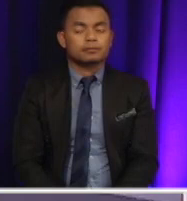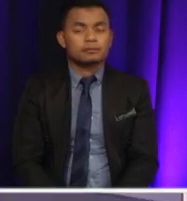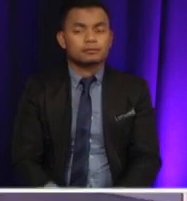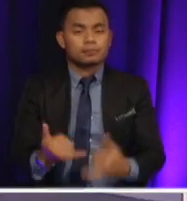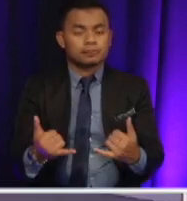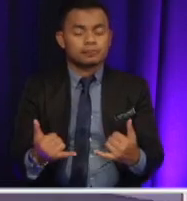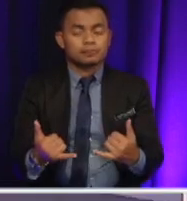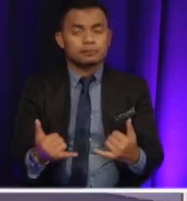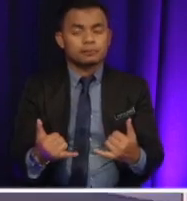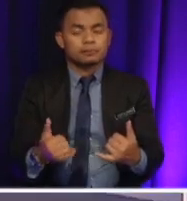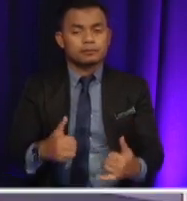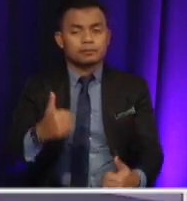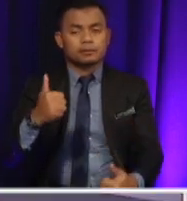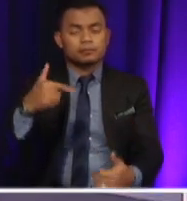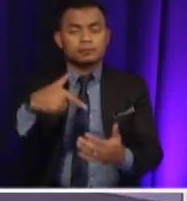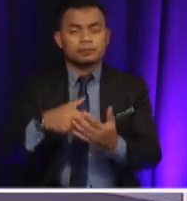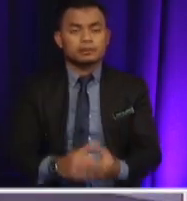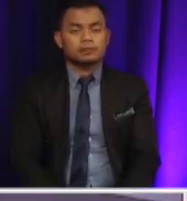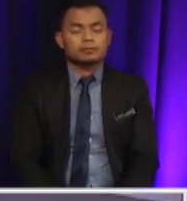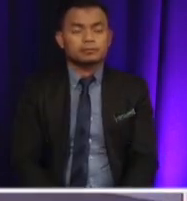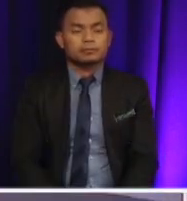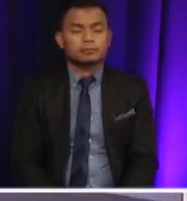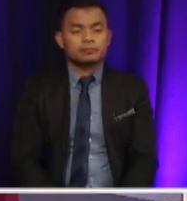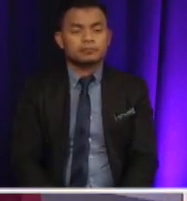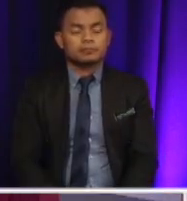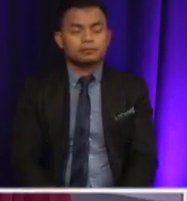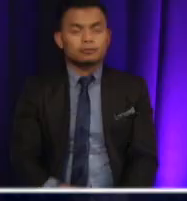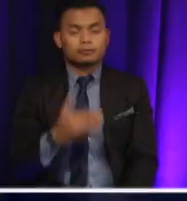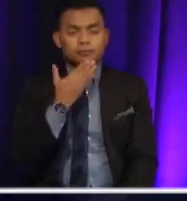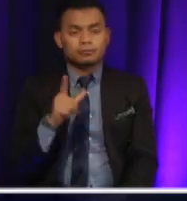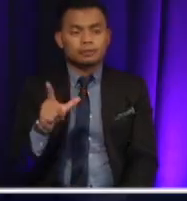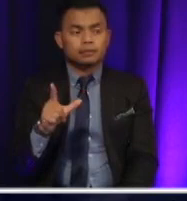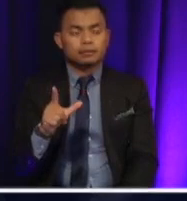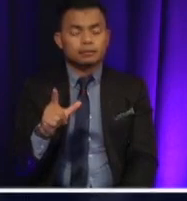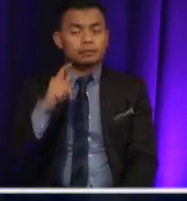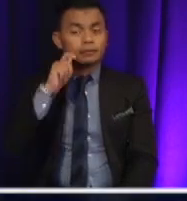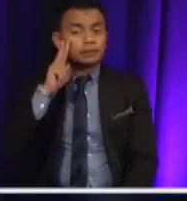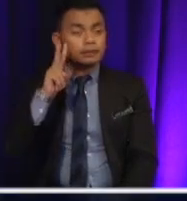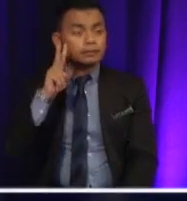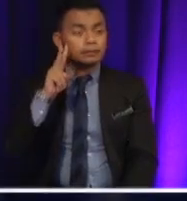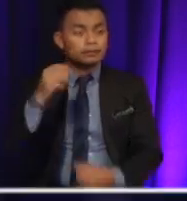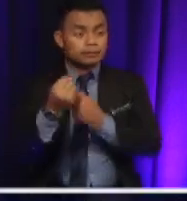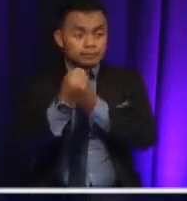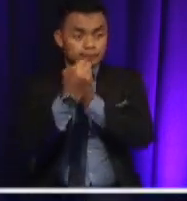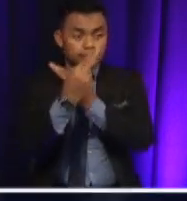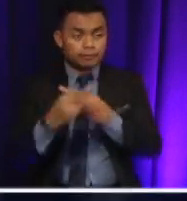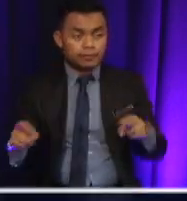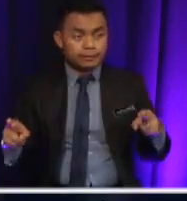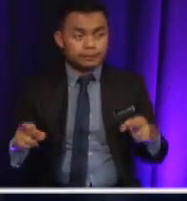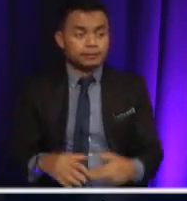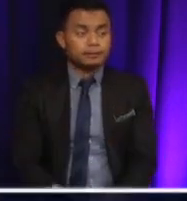but it's okay. As long as the meaning comes across. All right. All right. I think Divya is ready for I'm us. done, but I'm going to